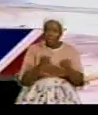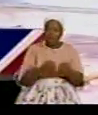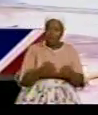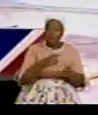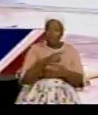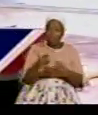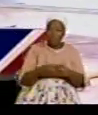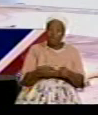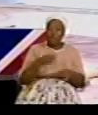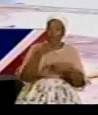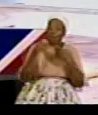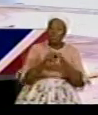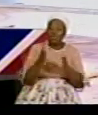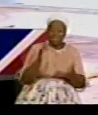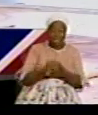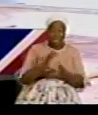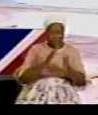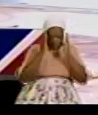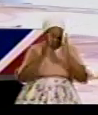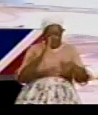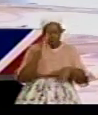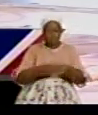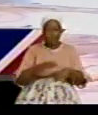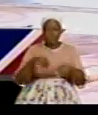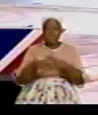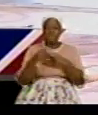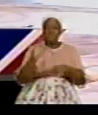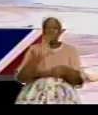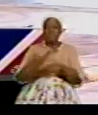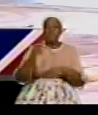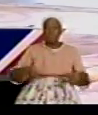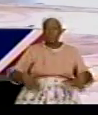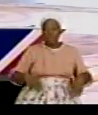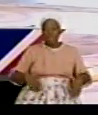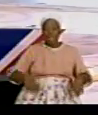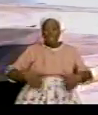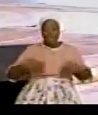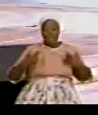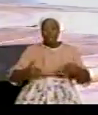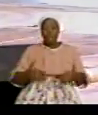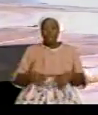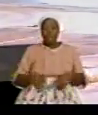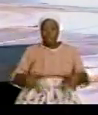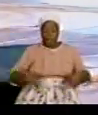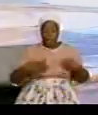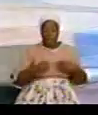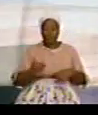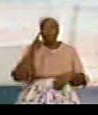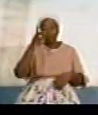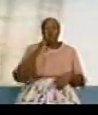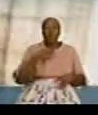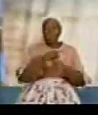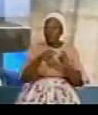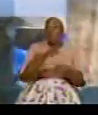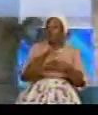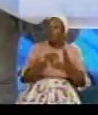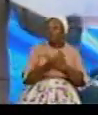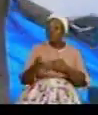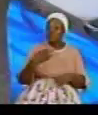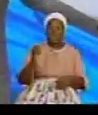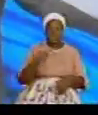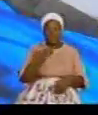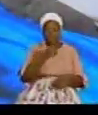have concentrated on in the church of the living God, when all those things could not save them